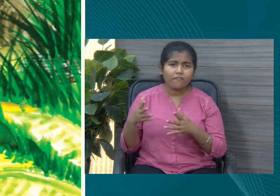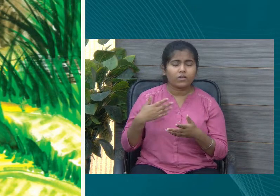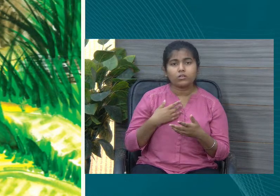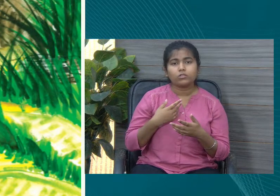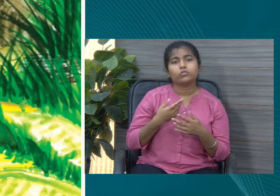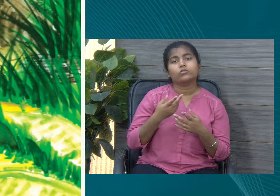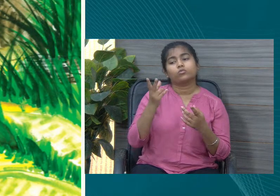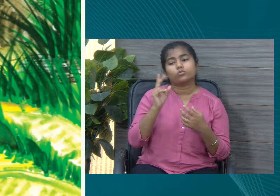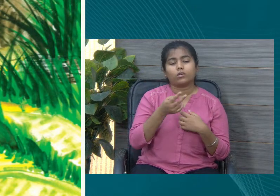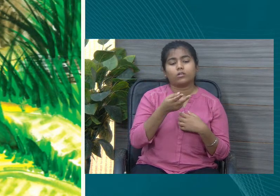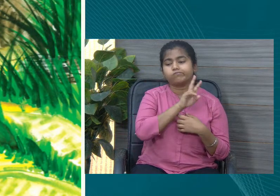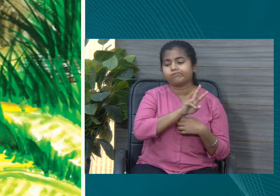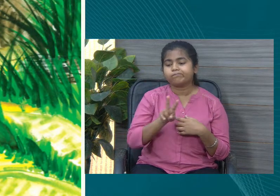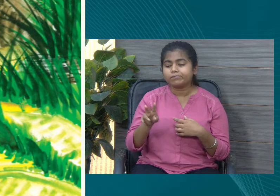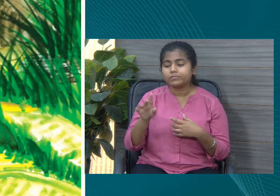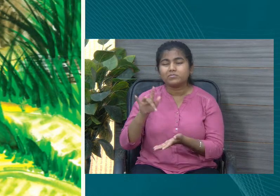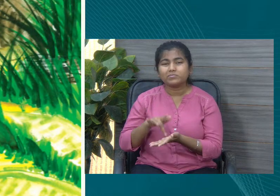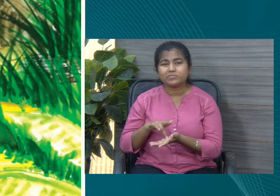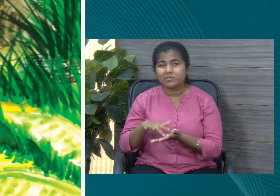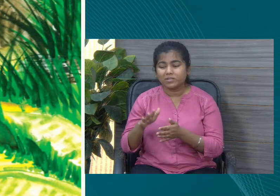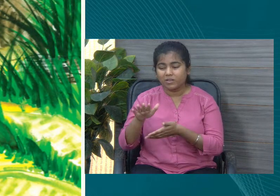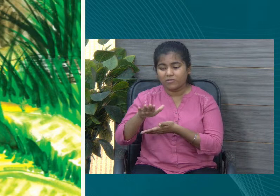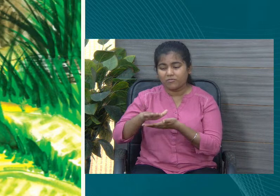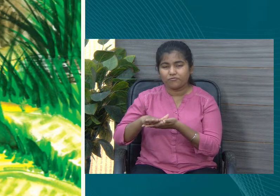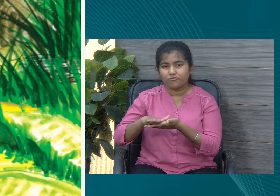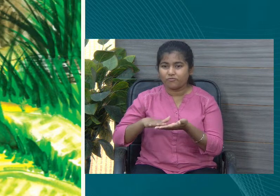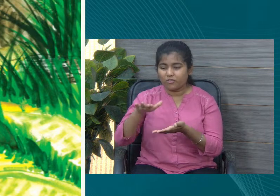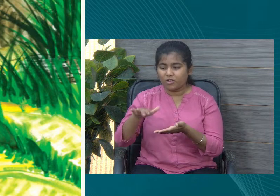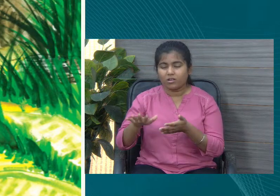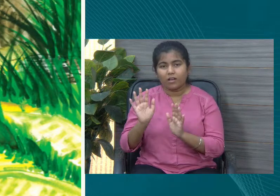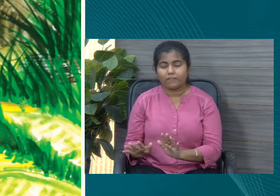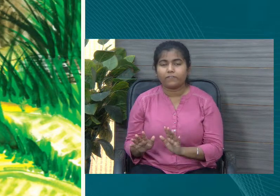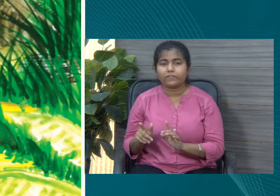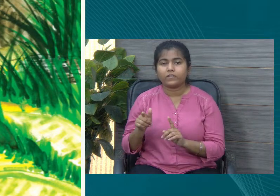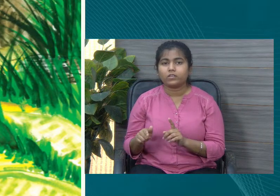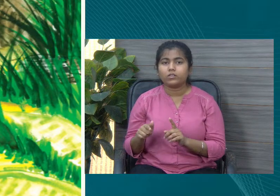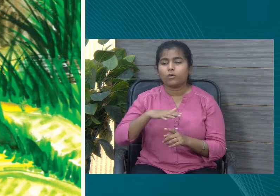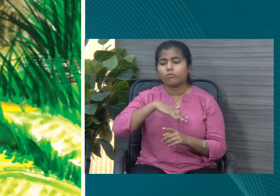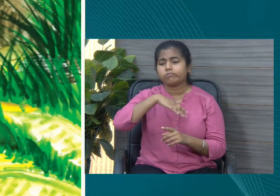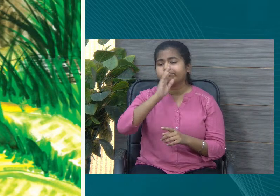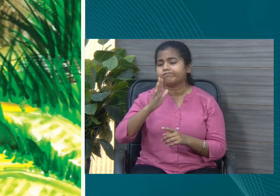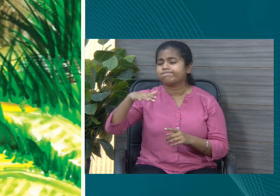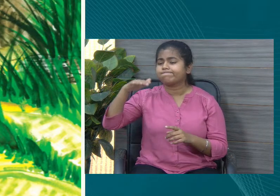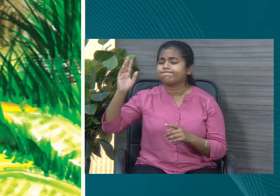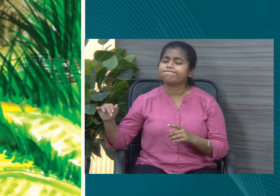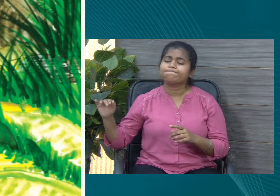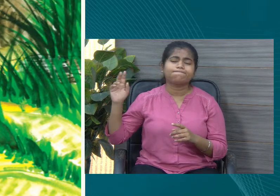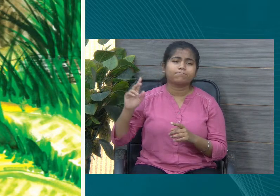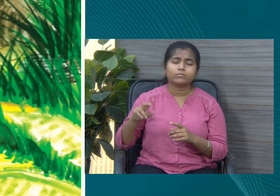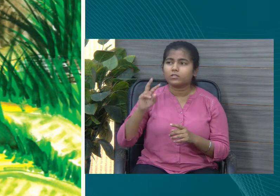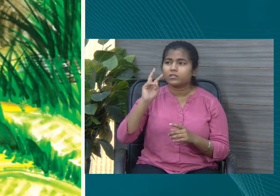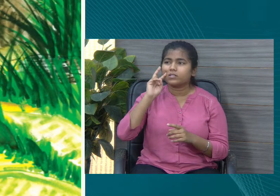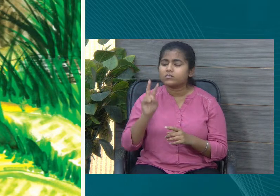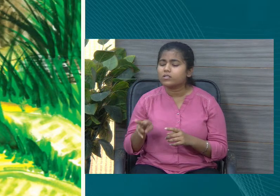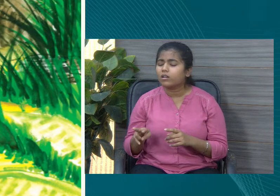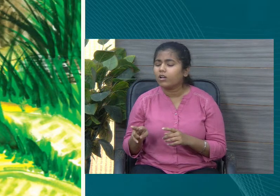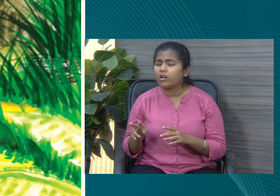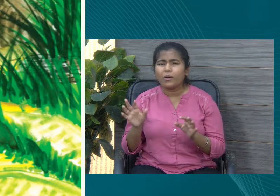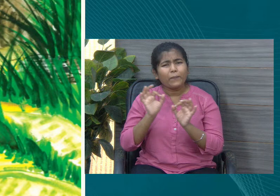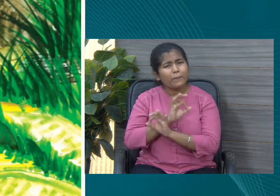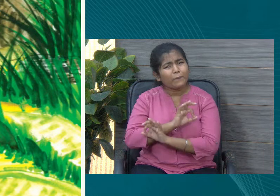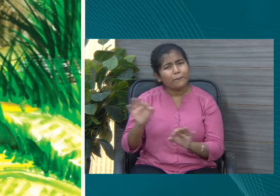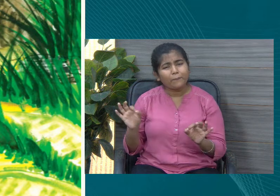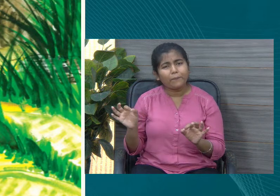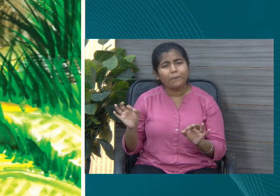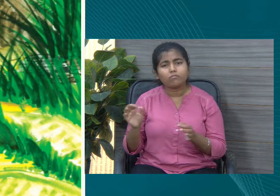there, and he went up the hill. He went up the hill, and he saw that there's no one.